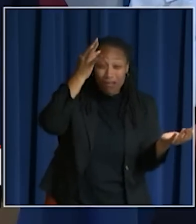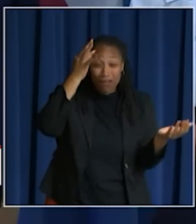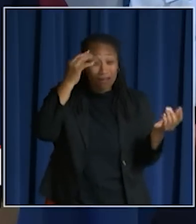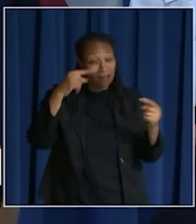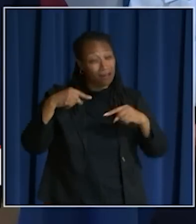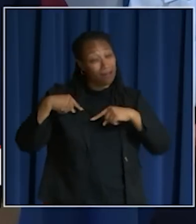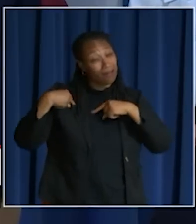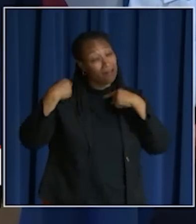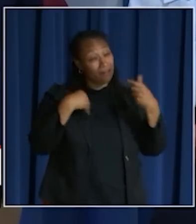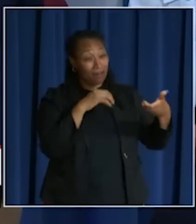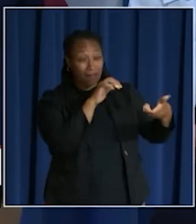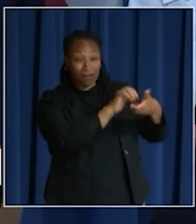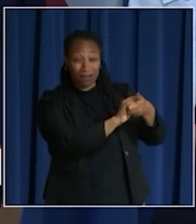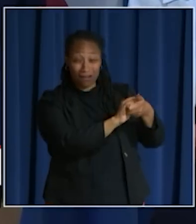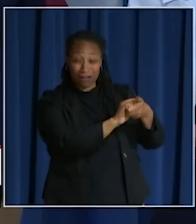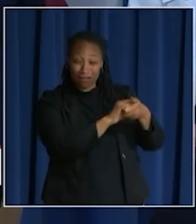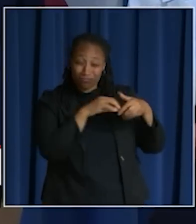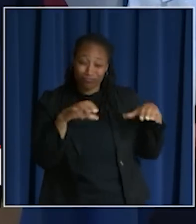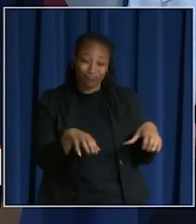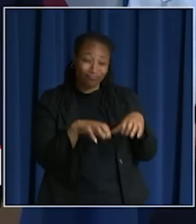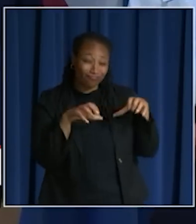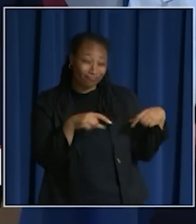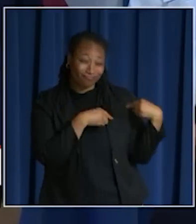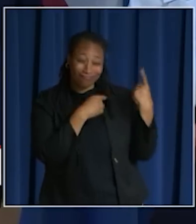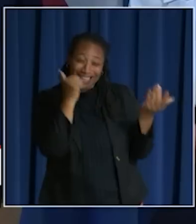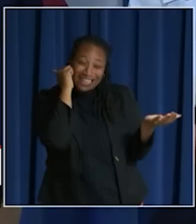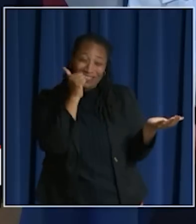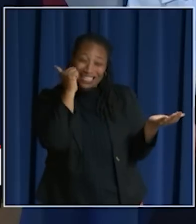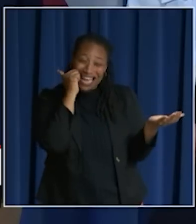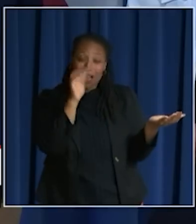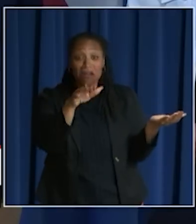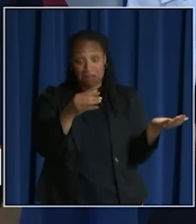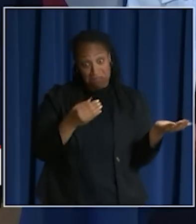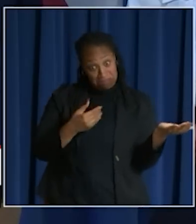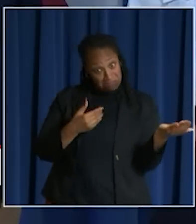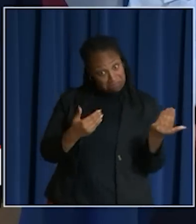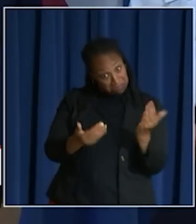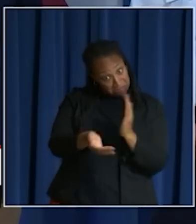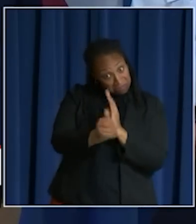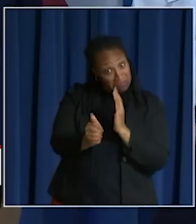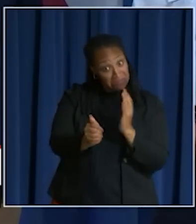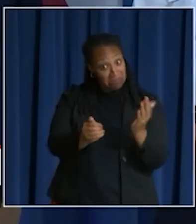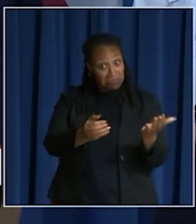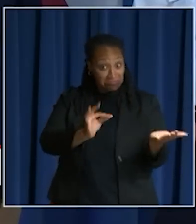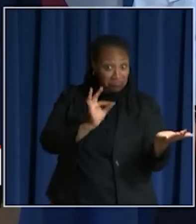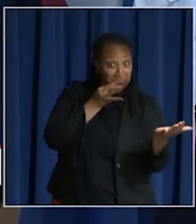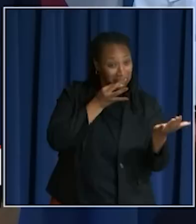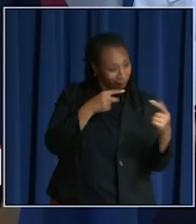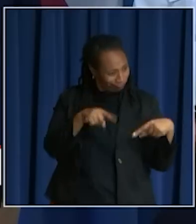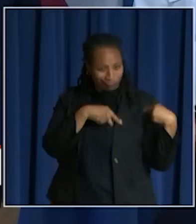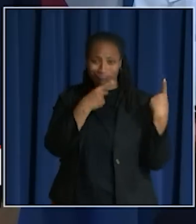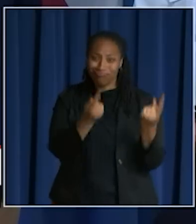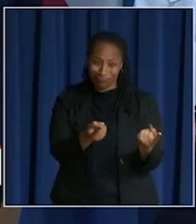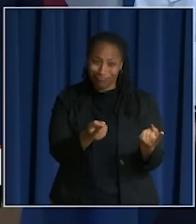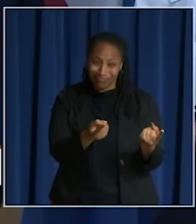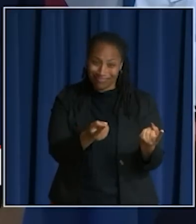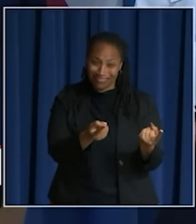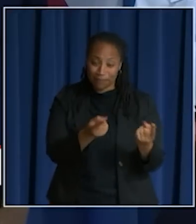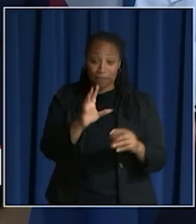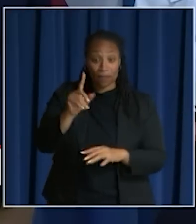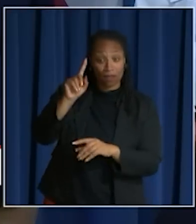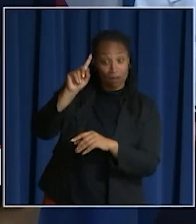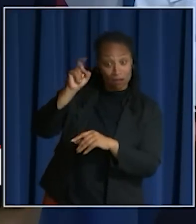tune to having federal law enforcement officers working with us on our Capital Area Regional Task Force. Our federal partners work with